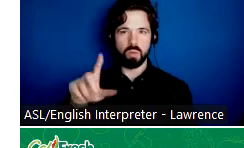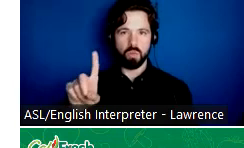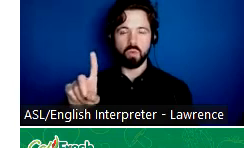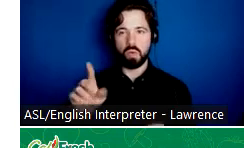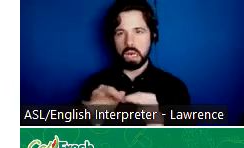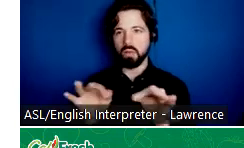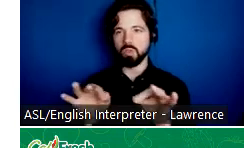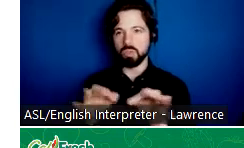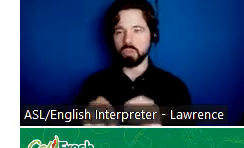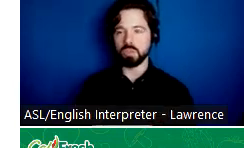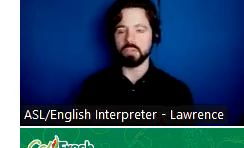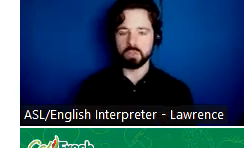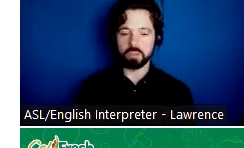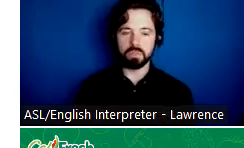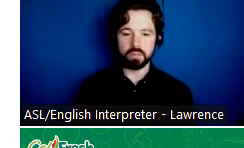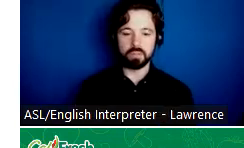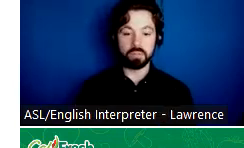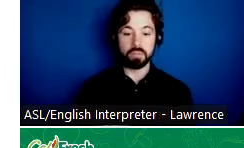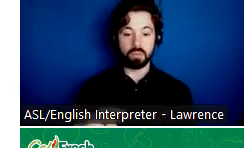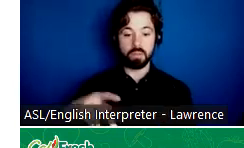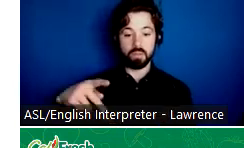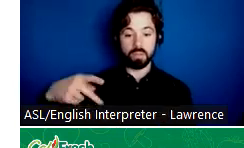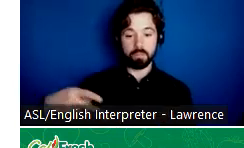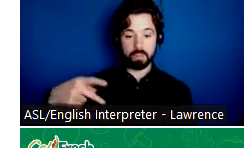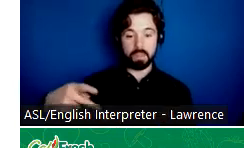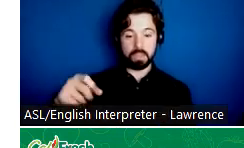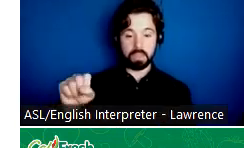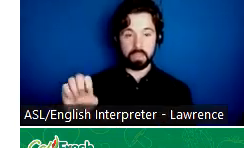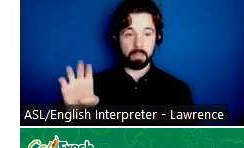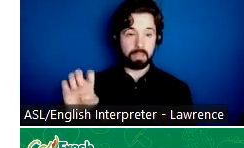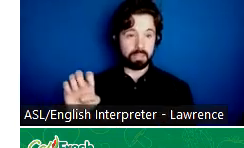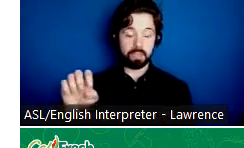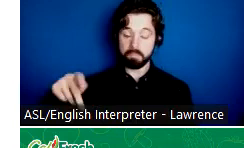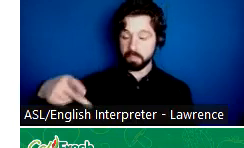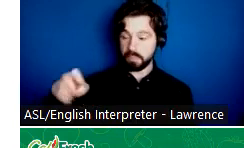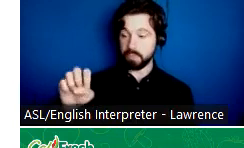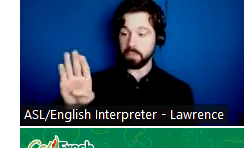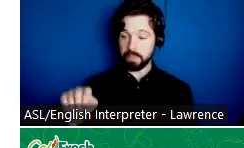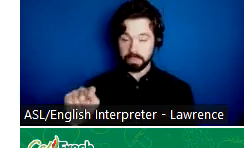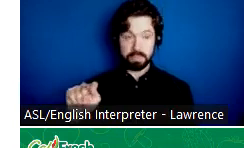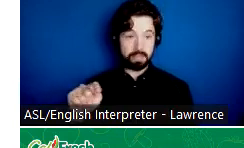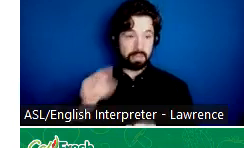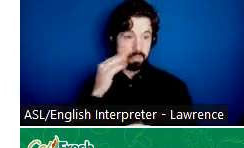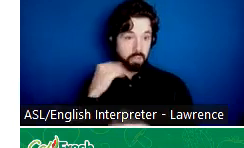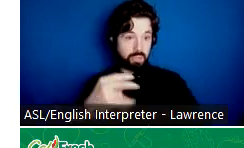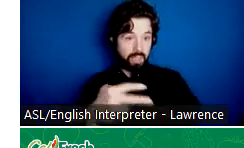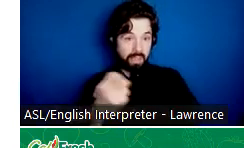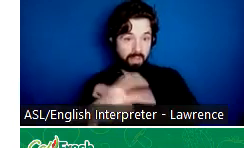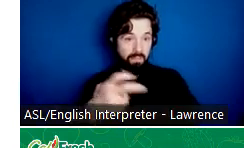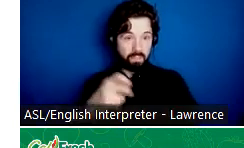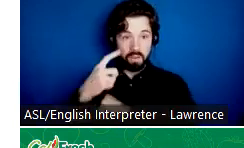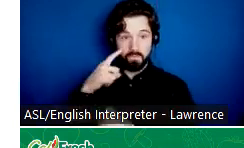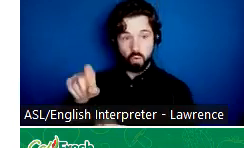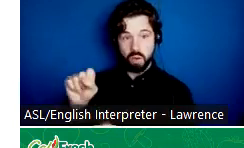So the next question, it has P-EBT experienced EBT theft? If so, what precautions are you putting in place for this new